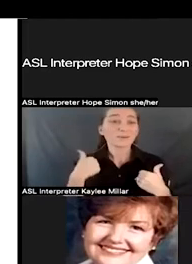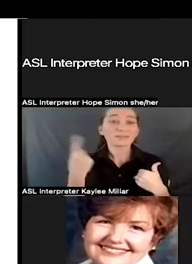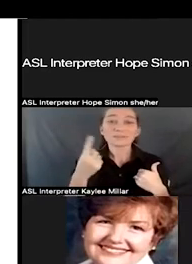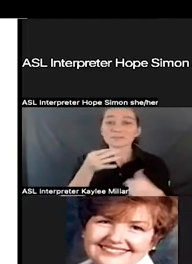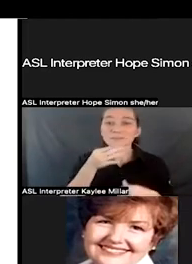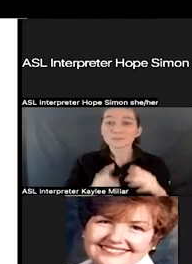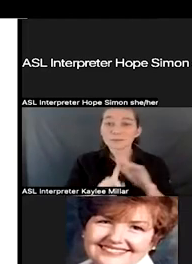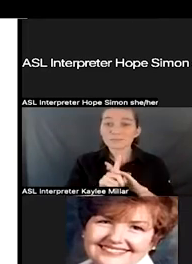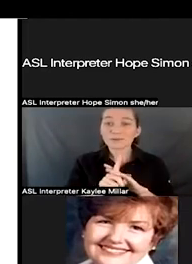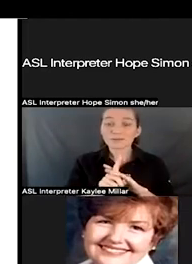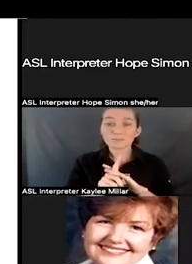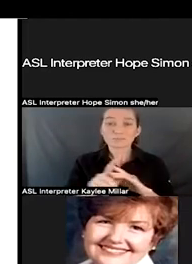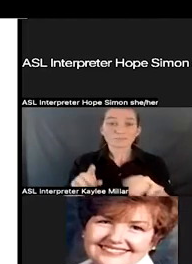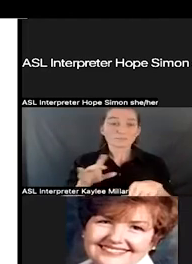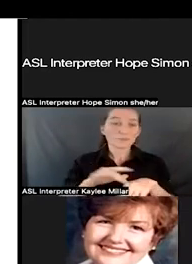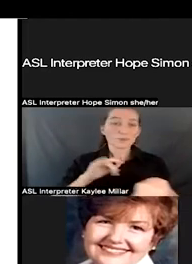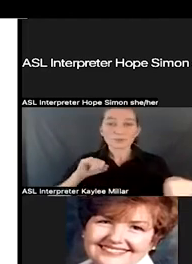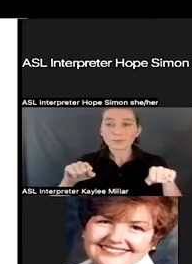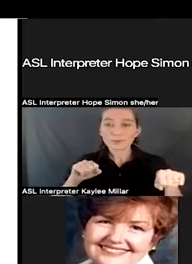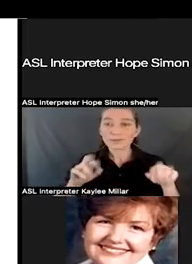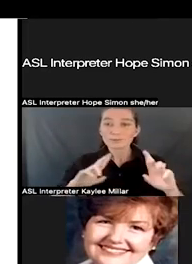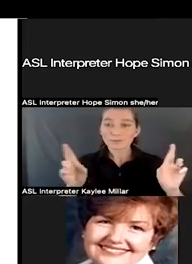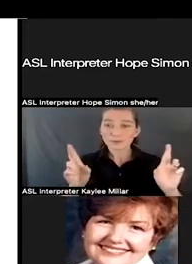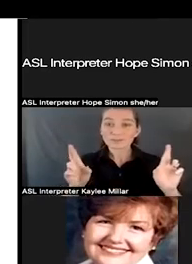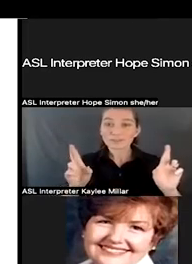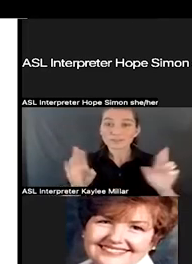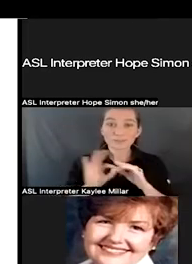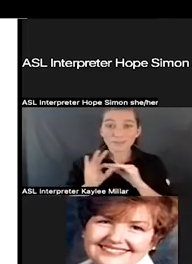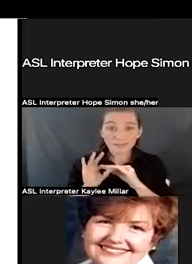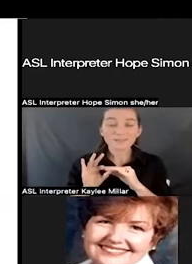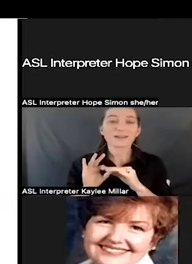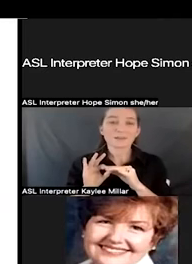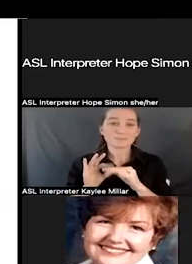that is earthquake preparedness or earthquake connected,